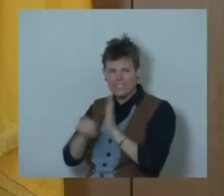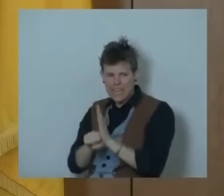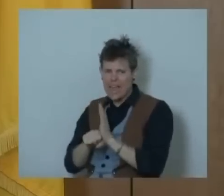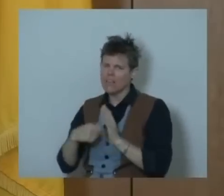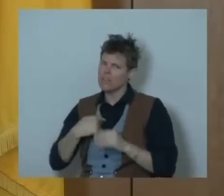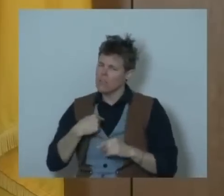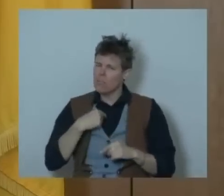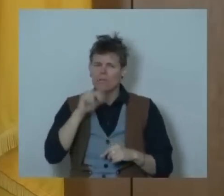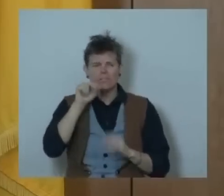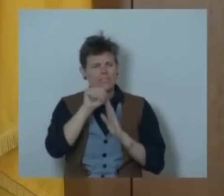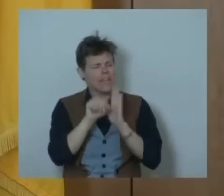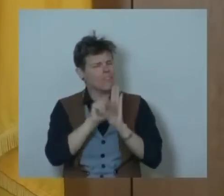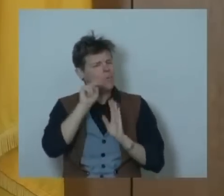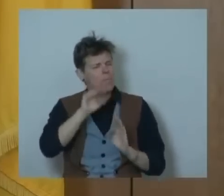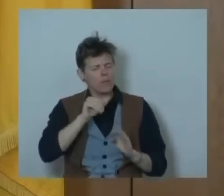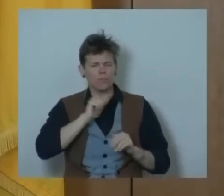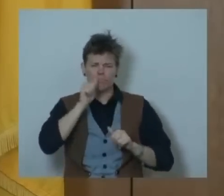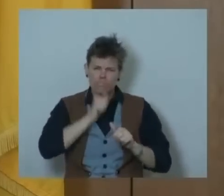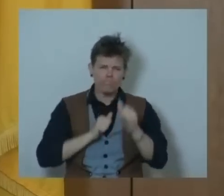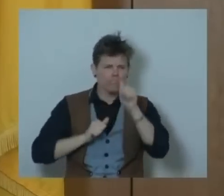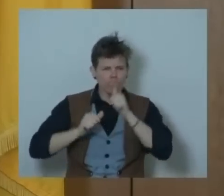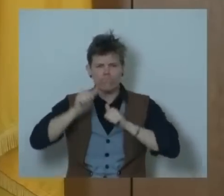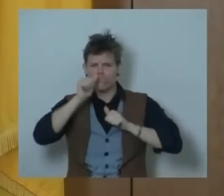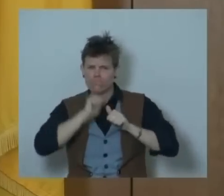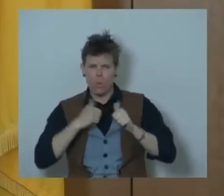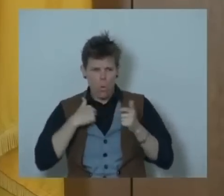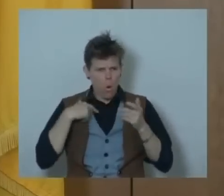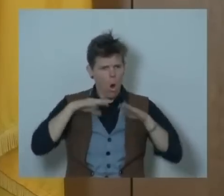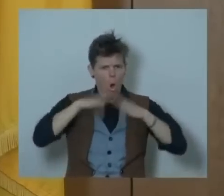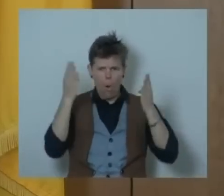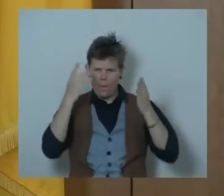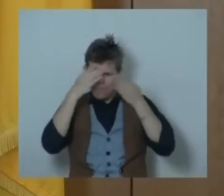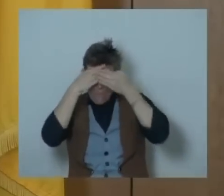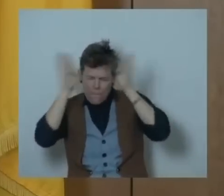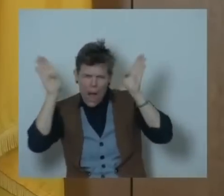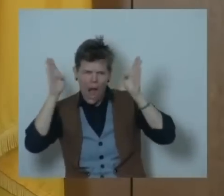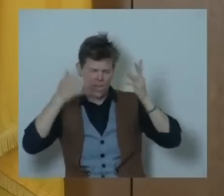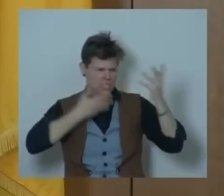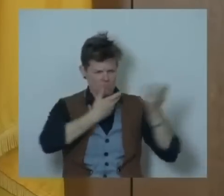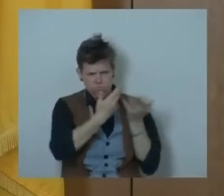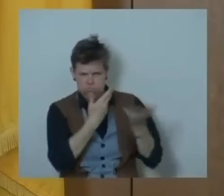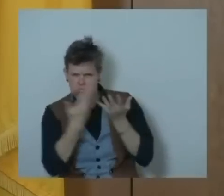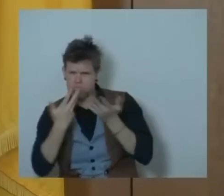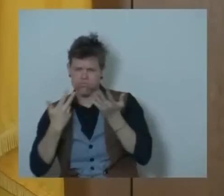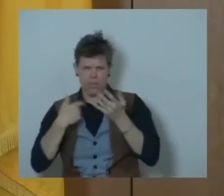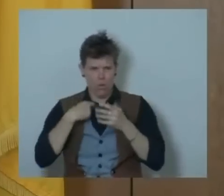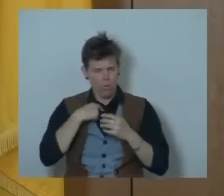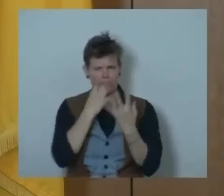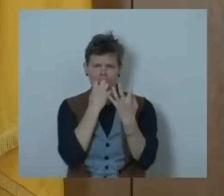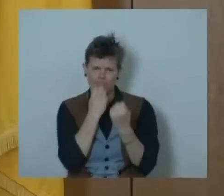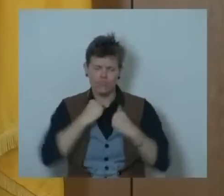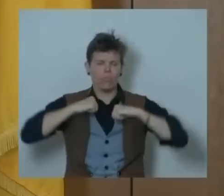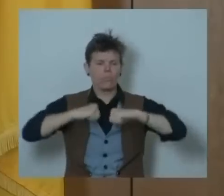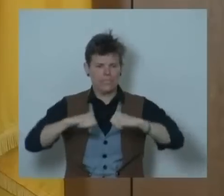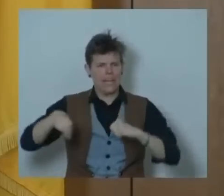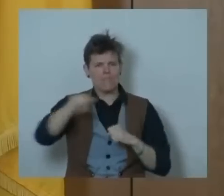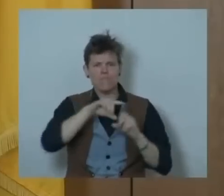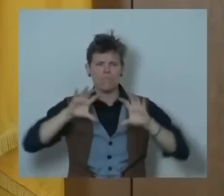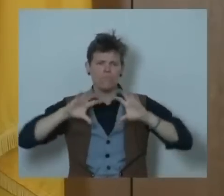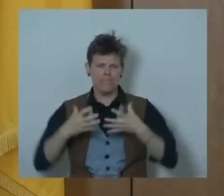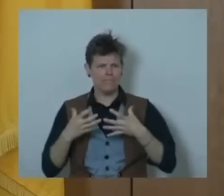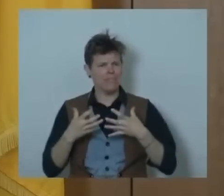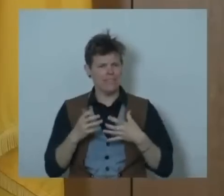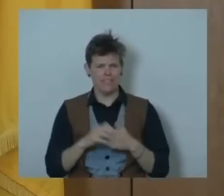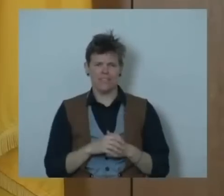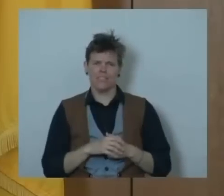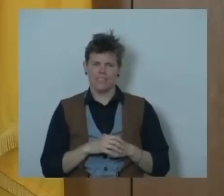about helping us. You know, we're in a mad dash to protect people, and it doesn't always allow us to do the